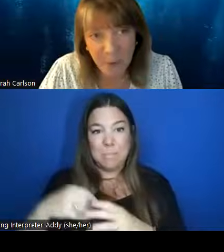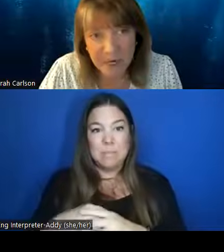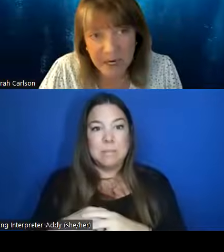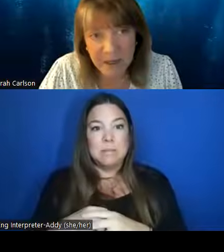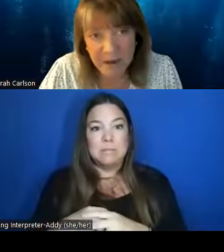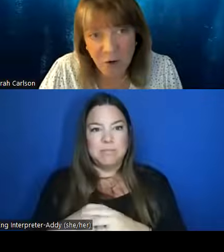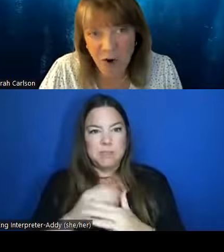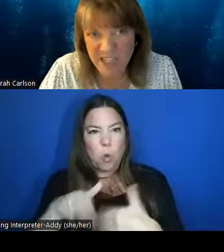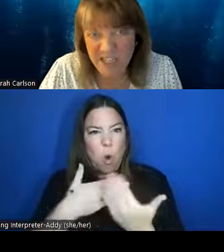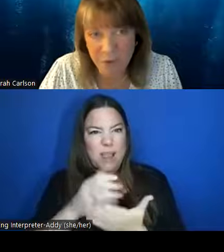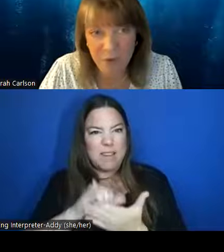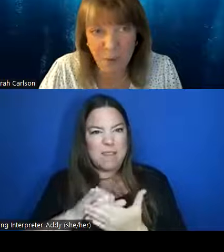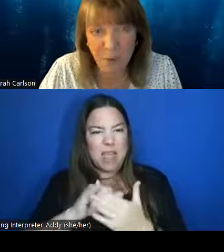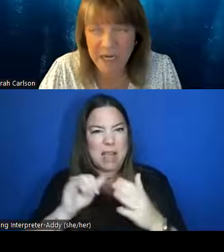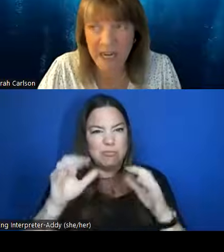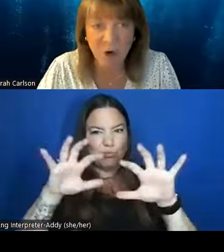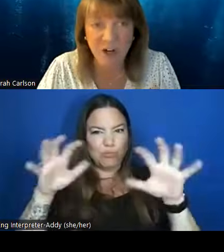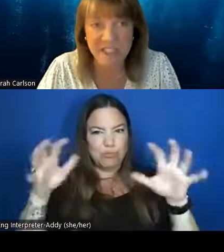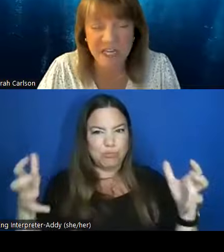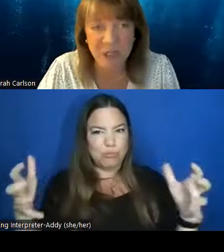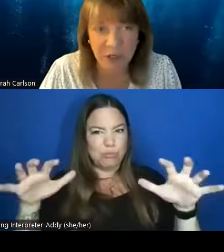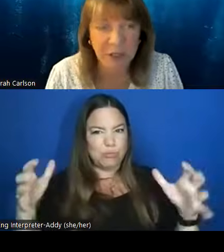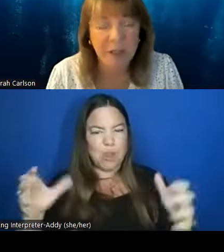the marine crust or the marine